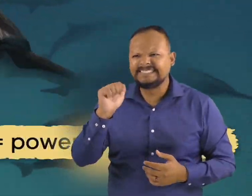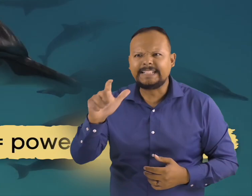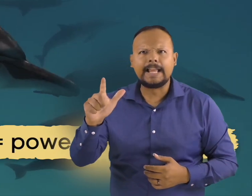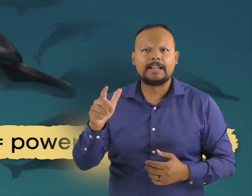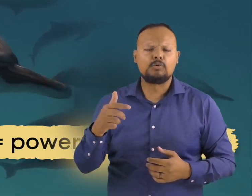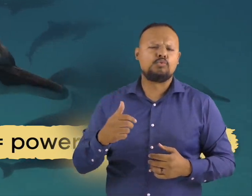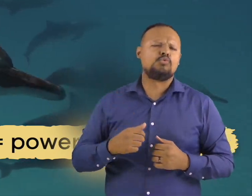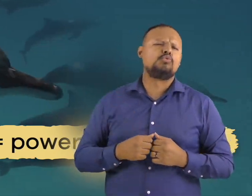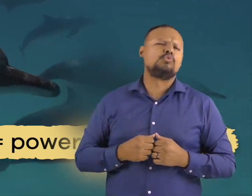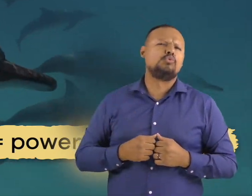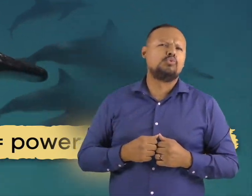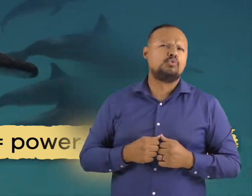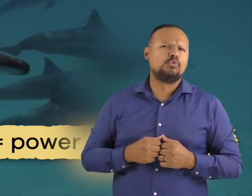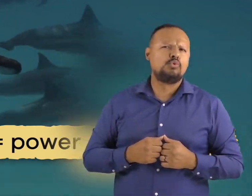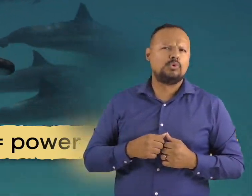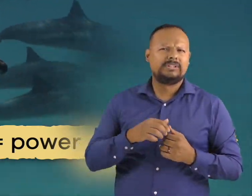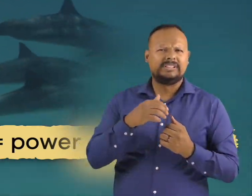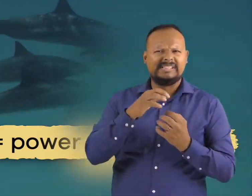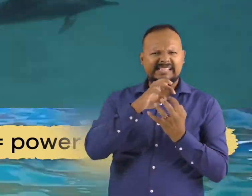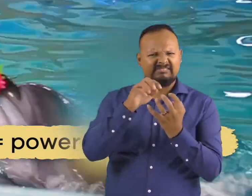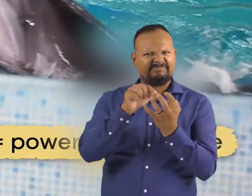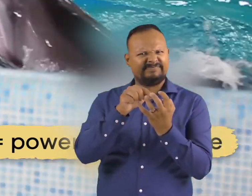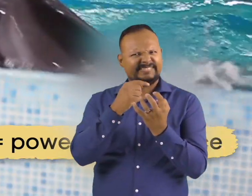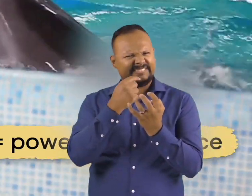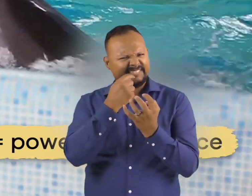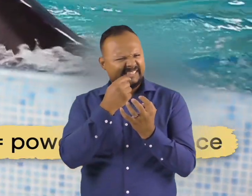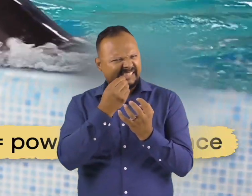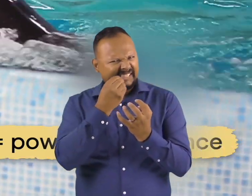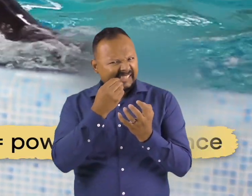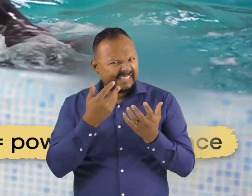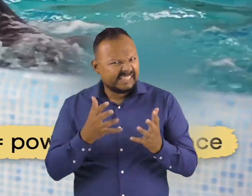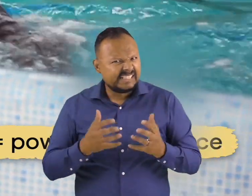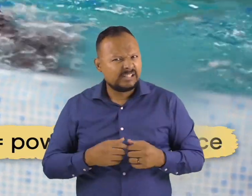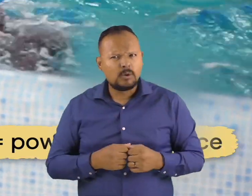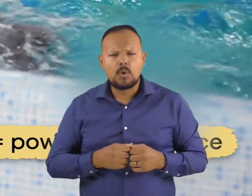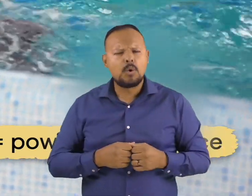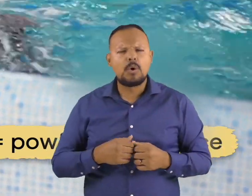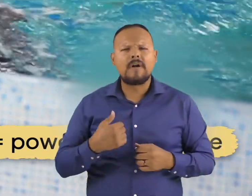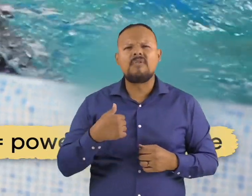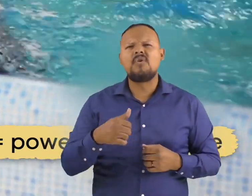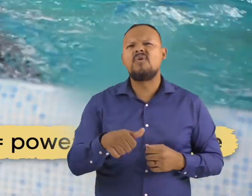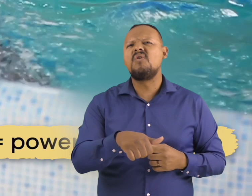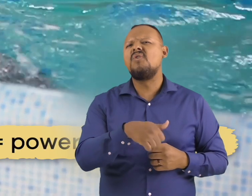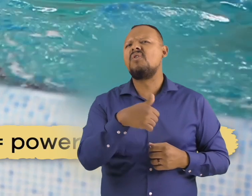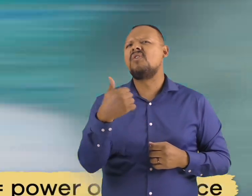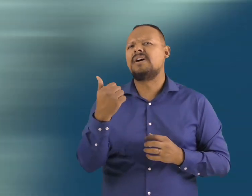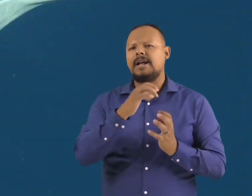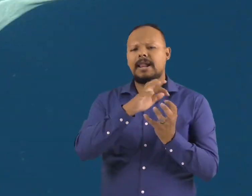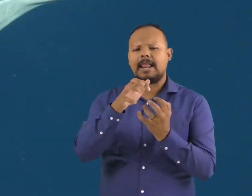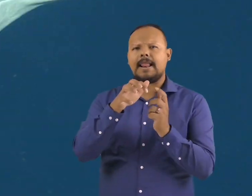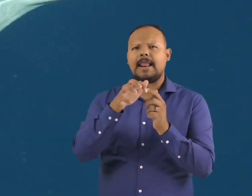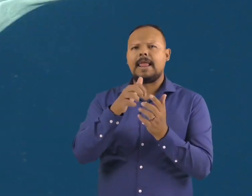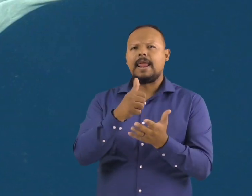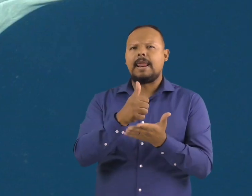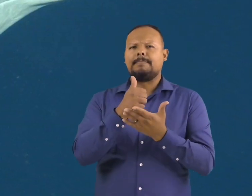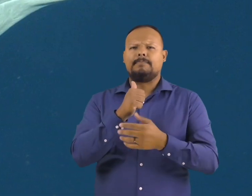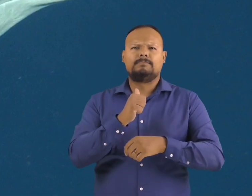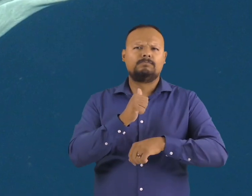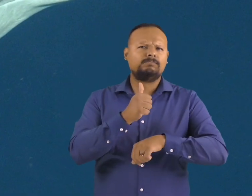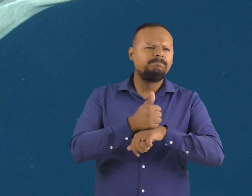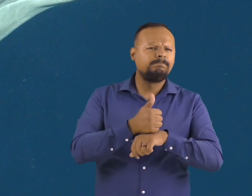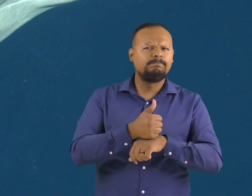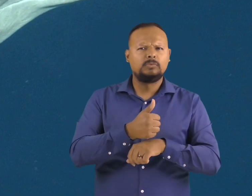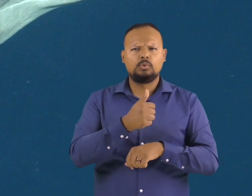use their teeth to establish dominance, or power or influence, over others. For example,